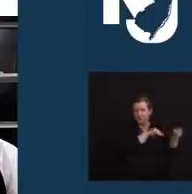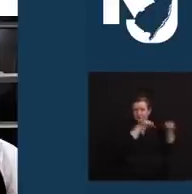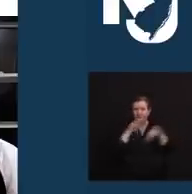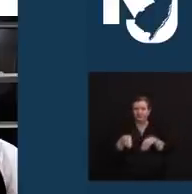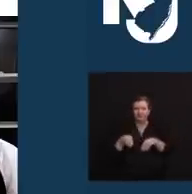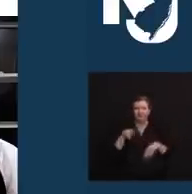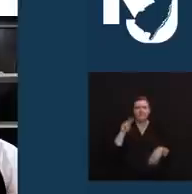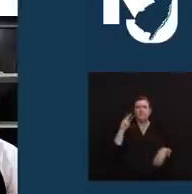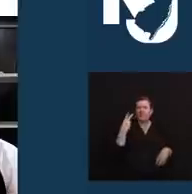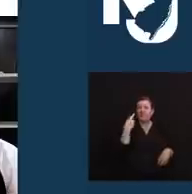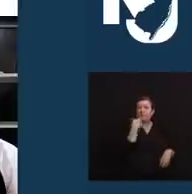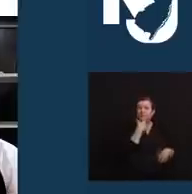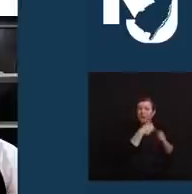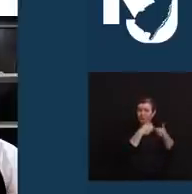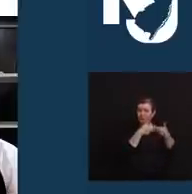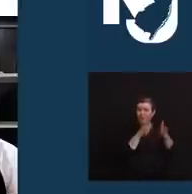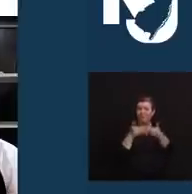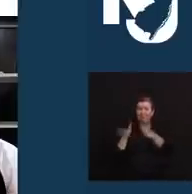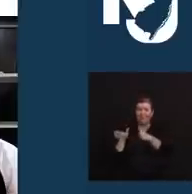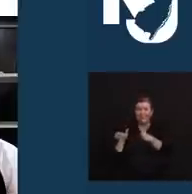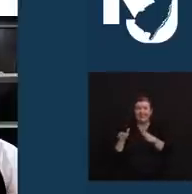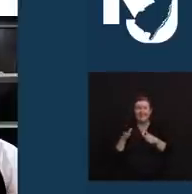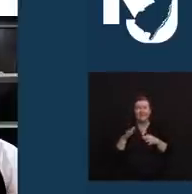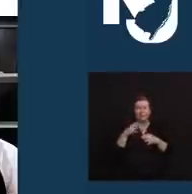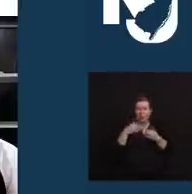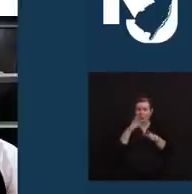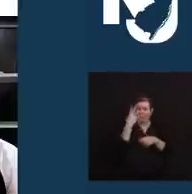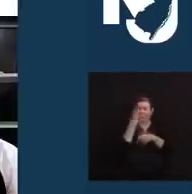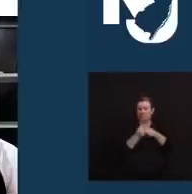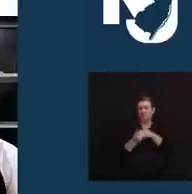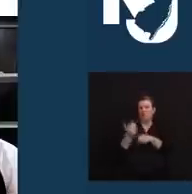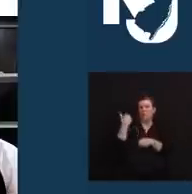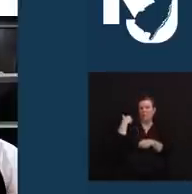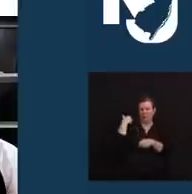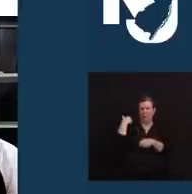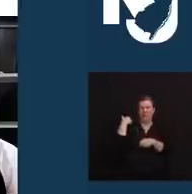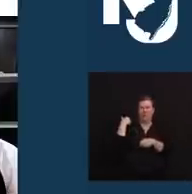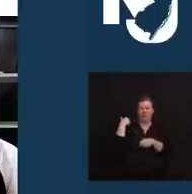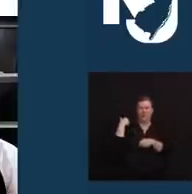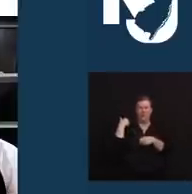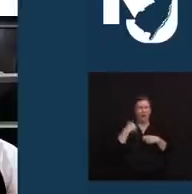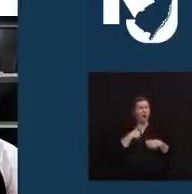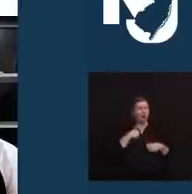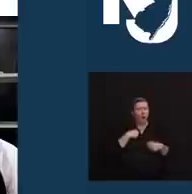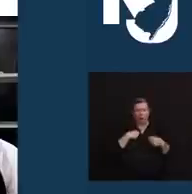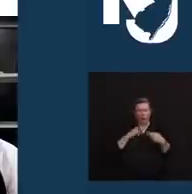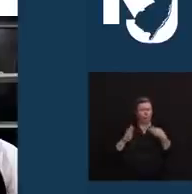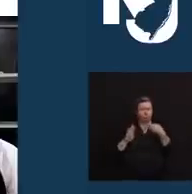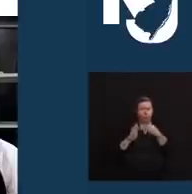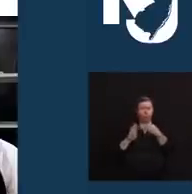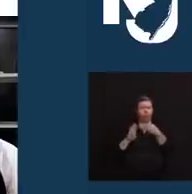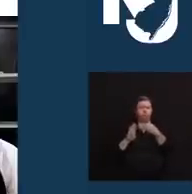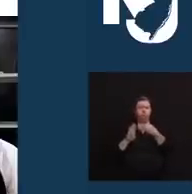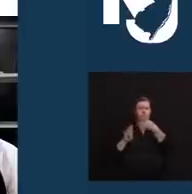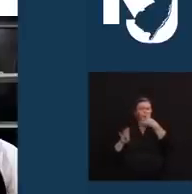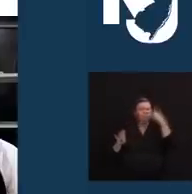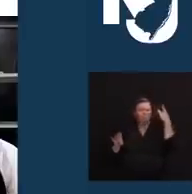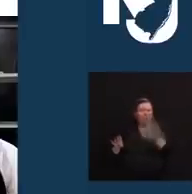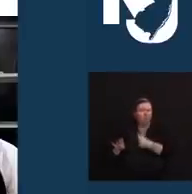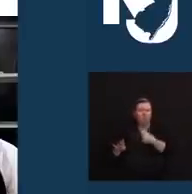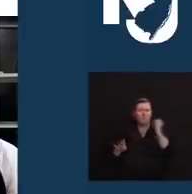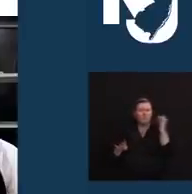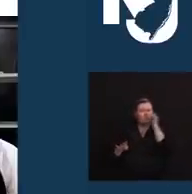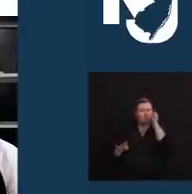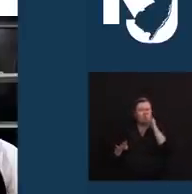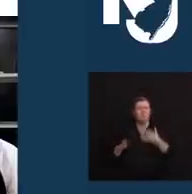4 years ago. Aside from being a tremendous eatery, and by the way, I've had some of the food, it is outstanding. Las Marias, as you can see,